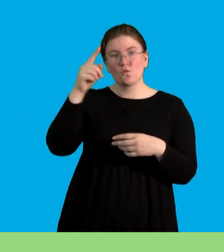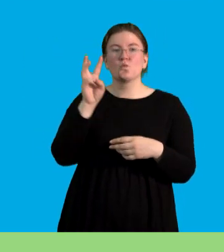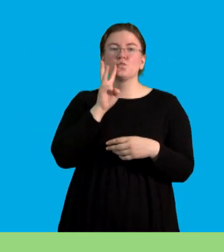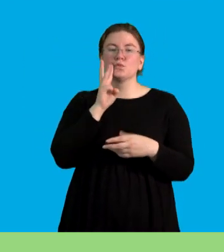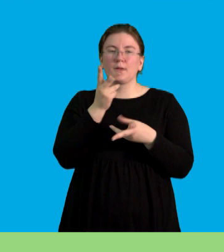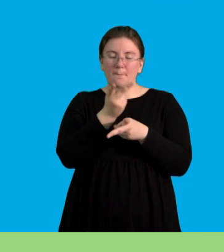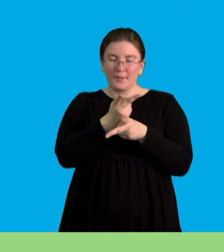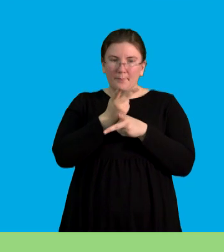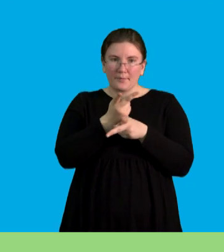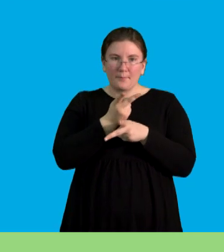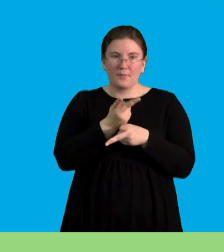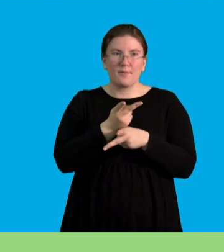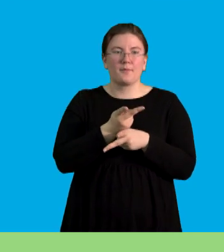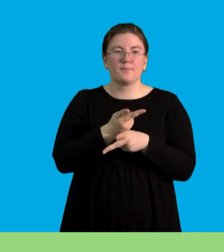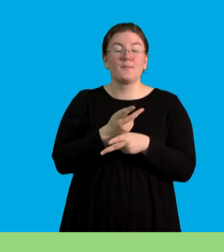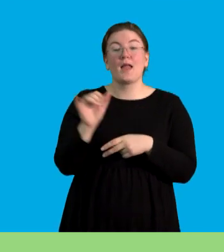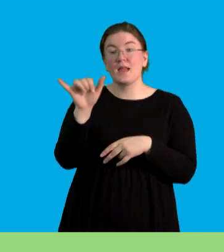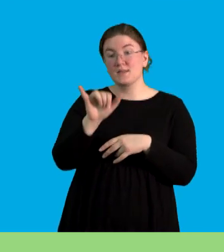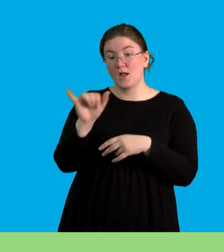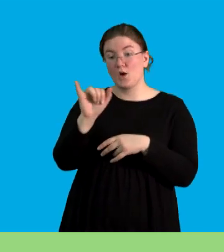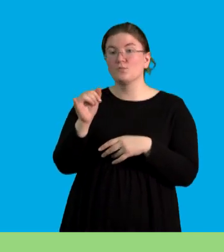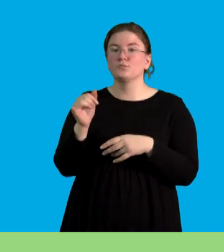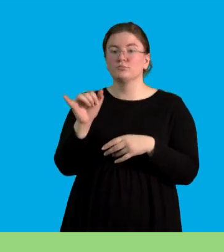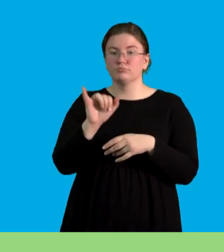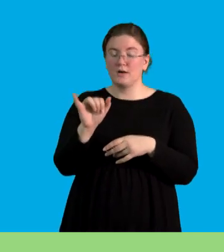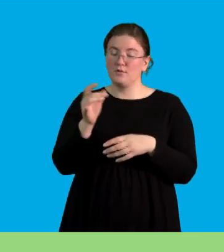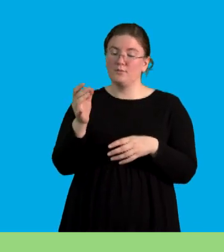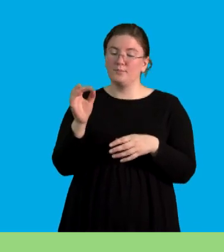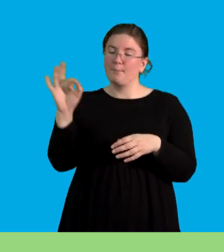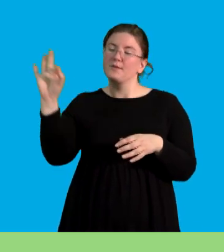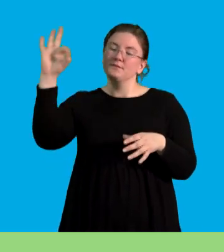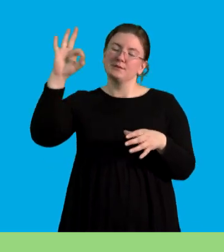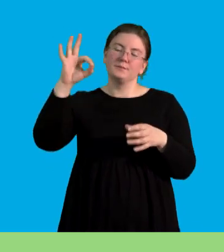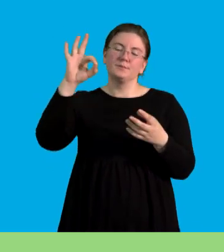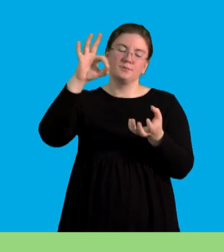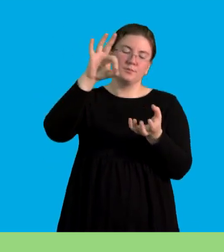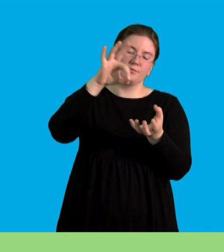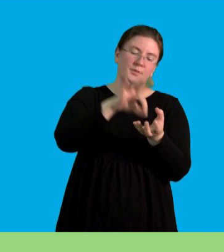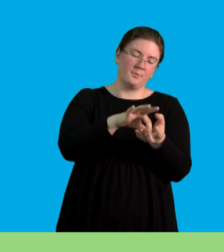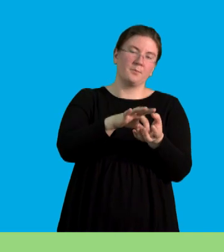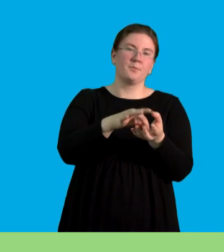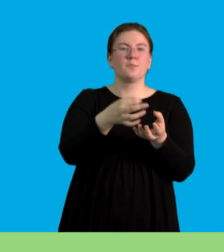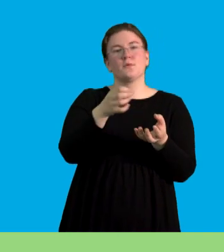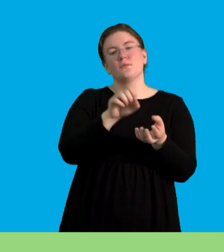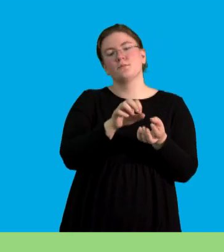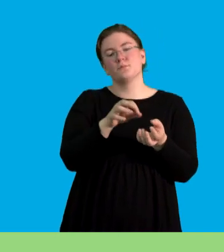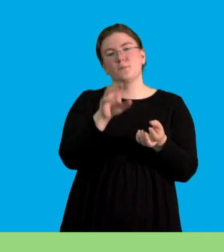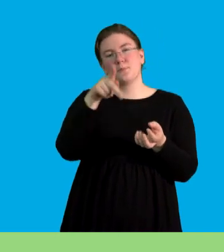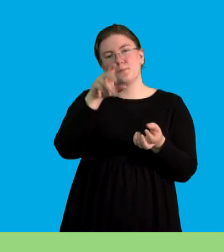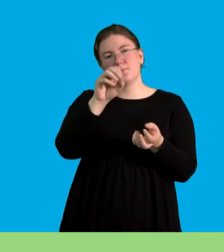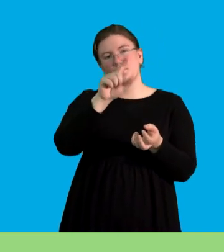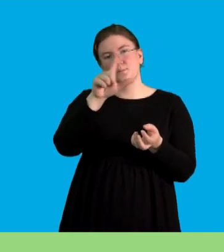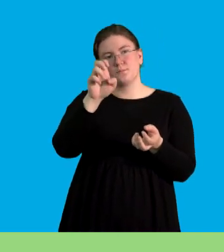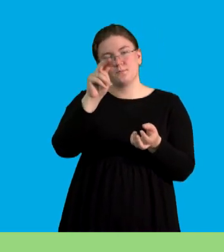attract insects for pollination. And then we also have water lilies.